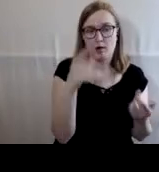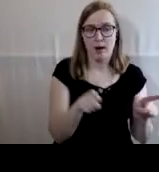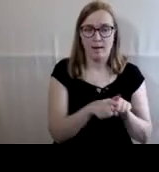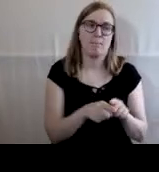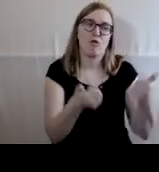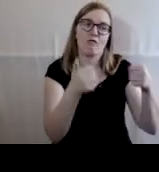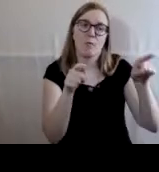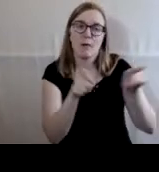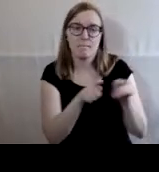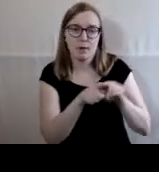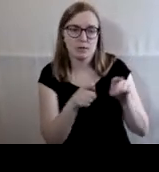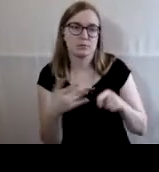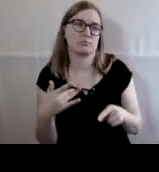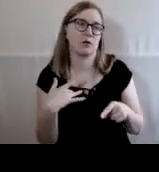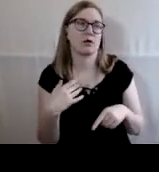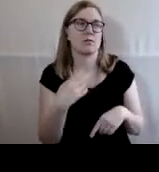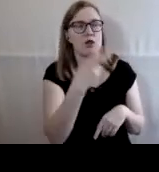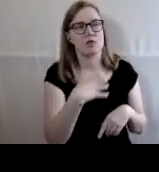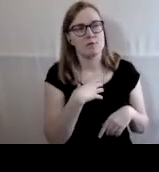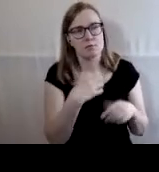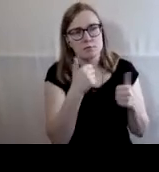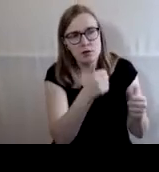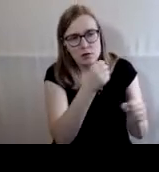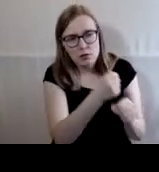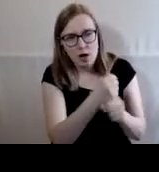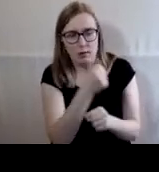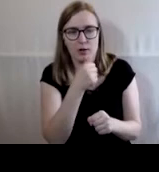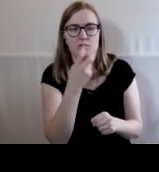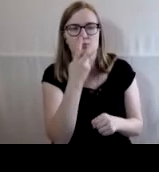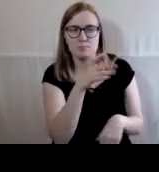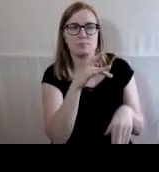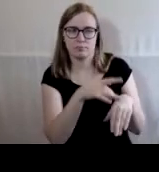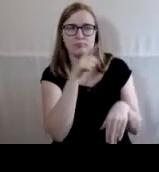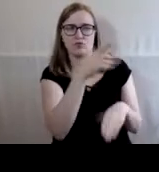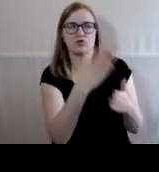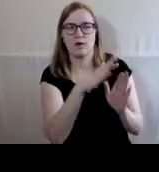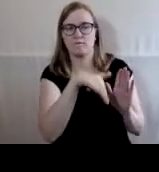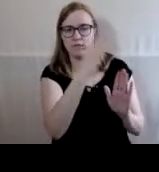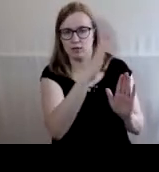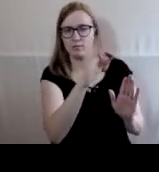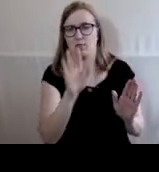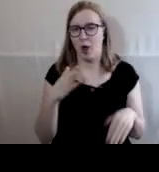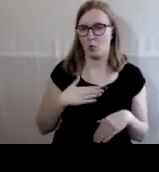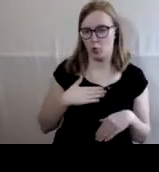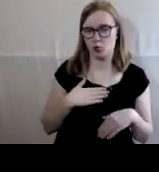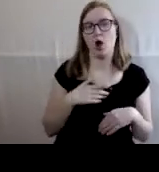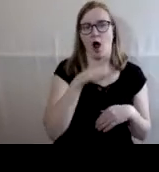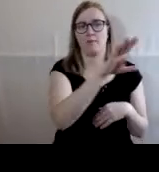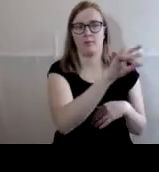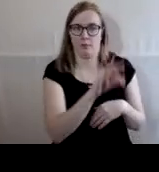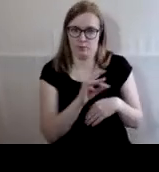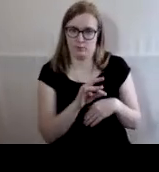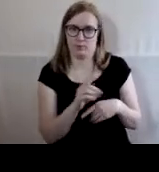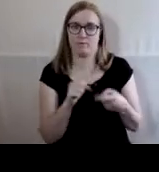and usually it's countries that are better at performing than your country